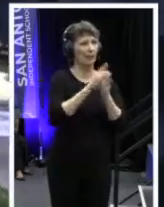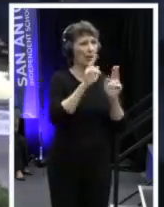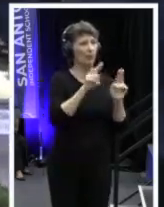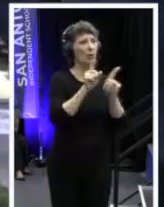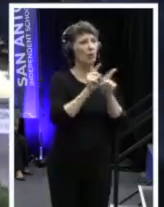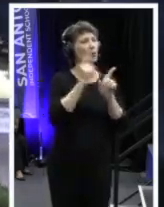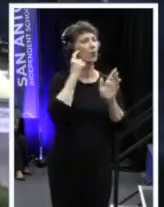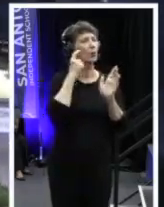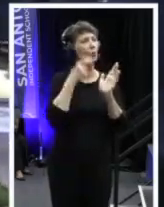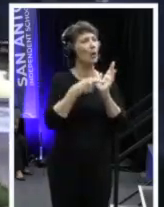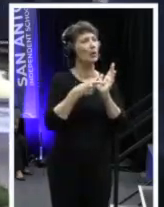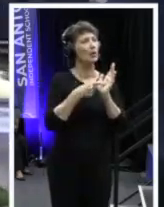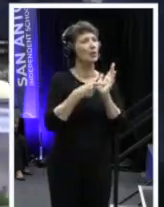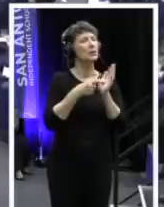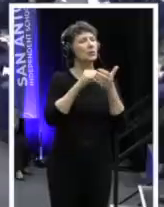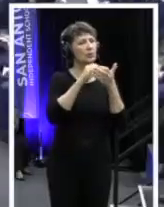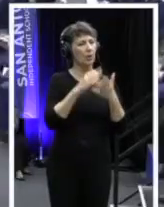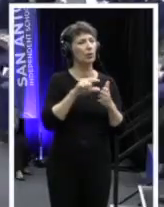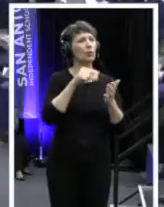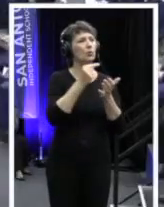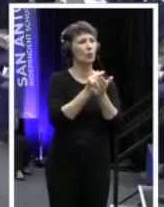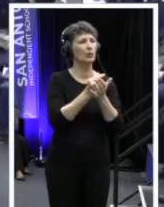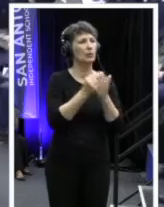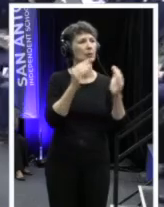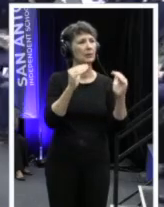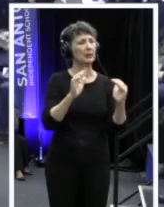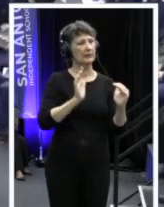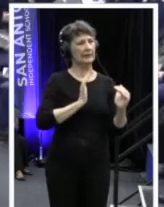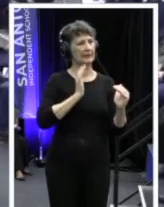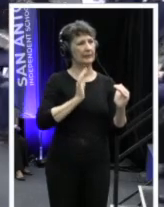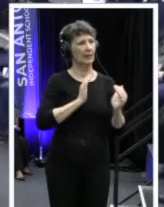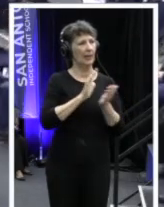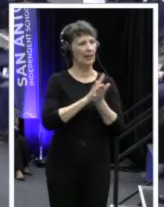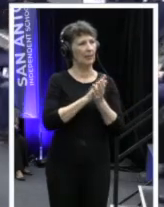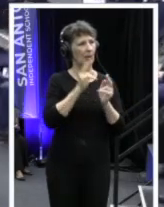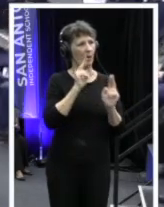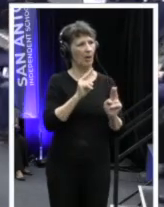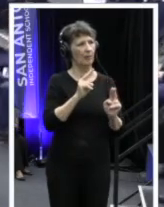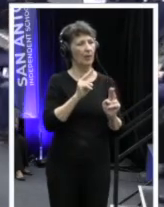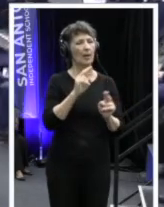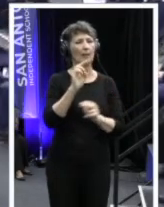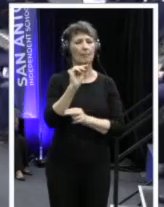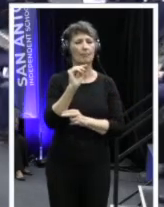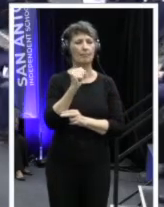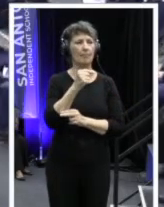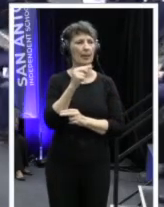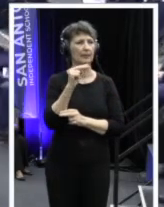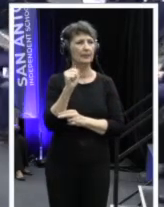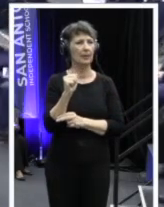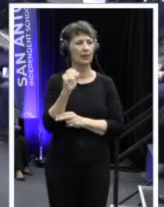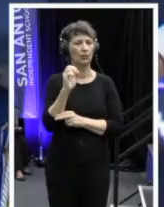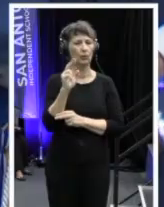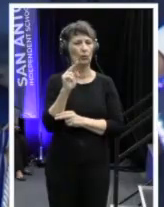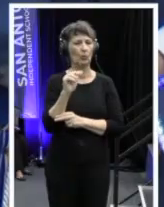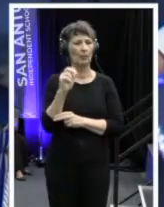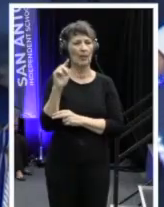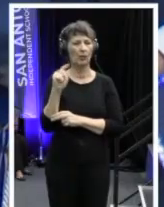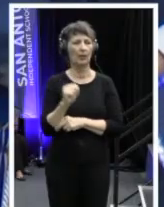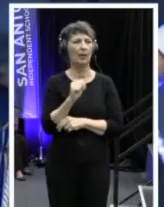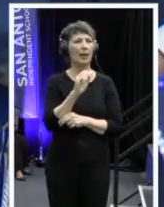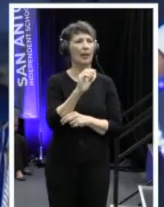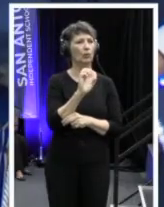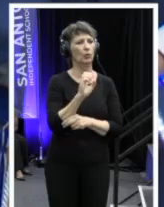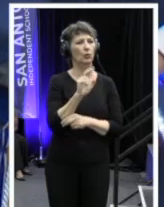also recognize our scholars graduating with the distinguished academic honors of magna cum laude and cum laude. At this time,